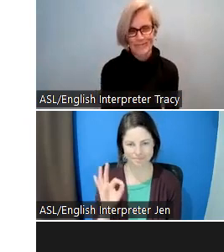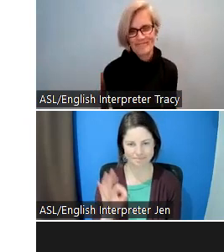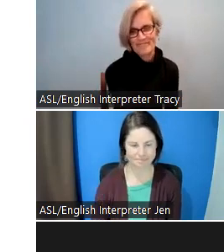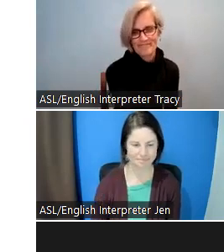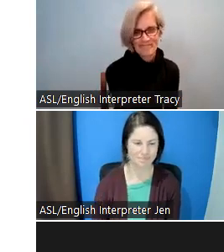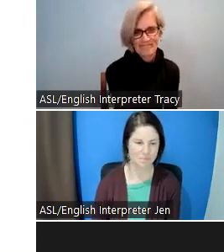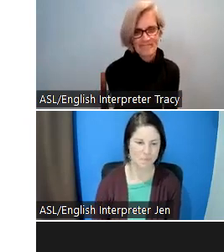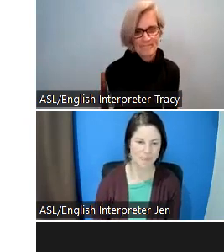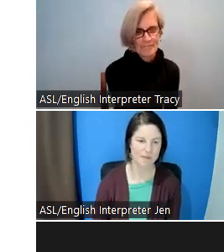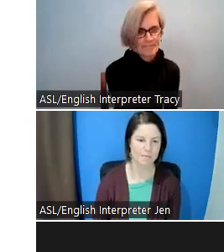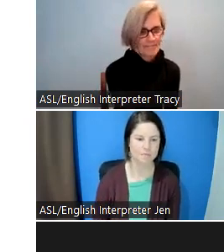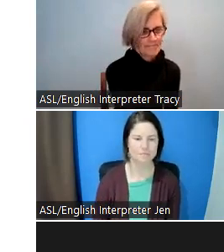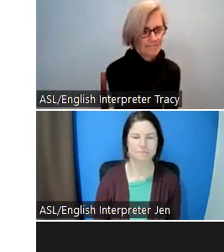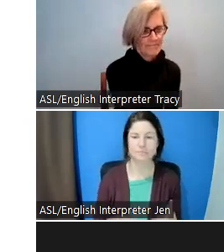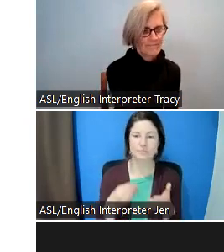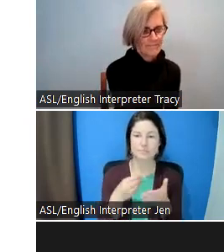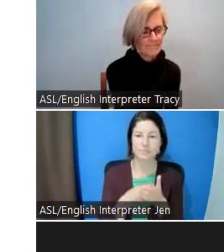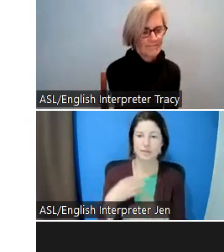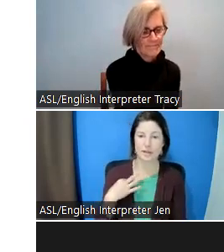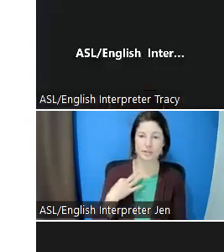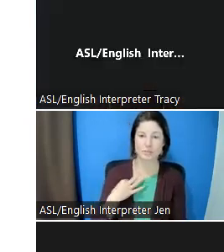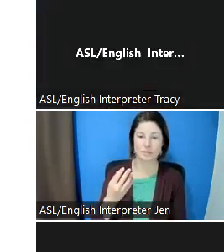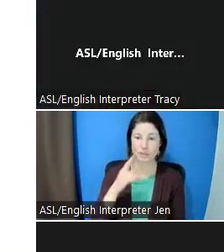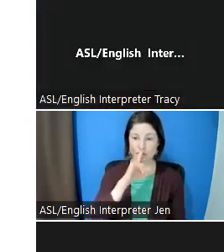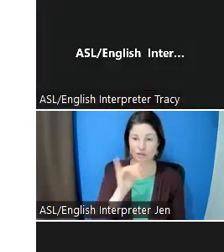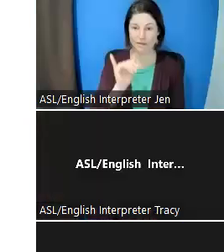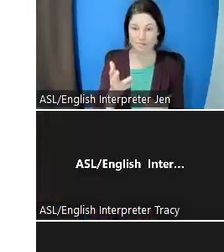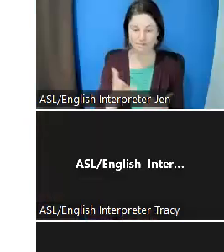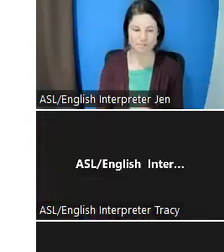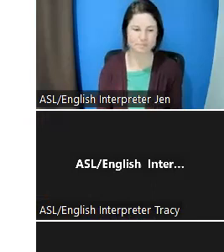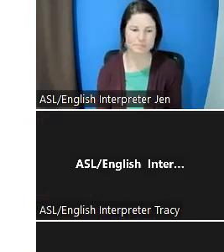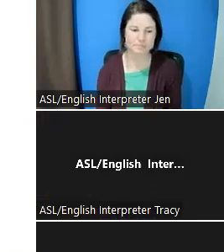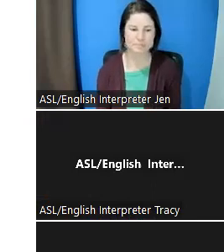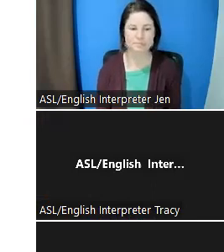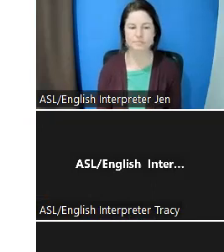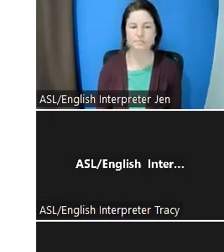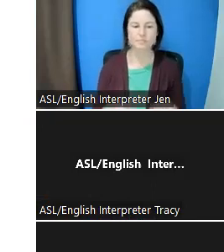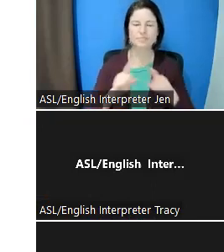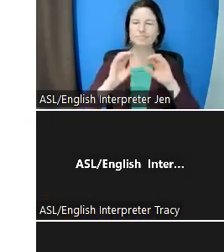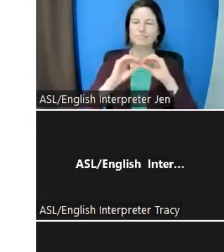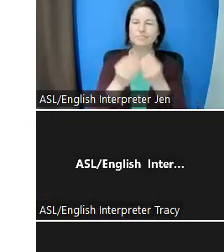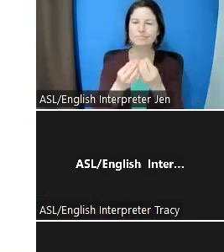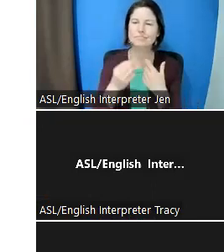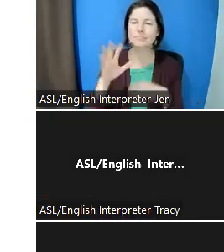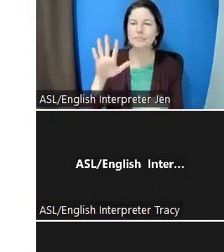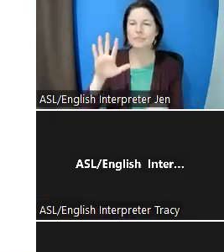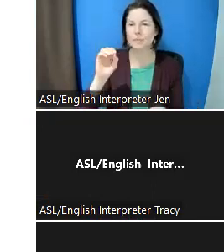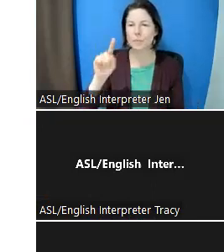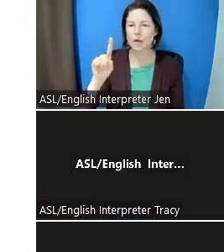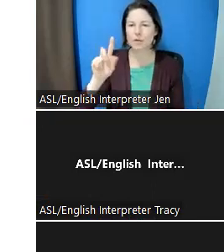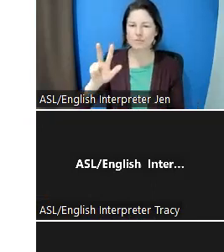So the funding eligibility, the organizations, 501c3s, those community-based